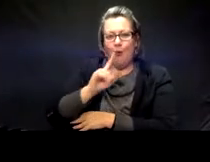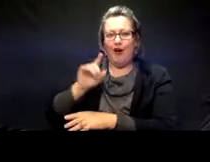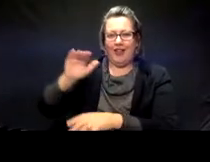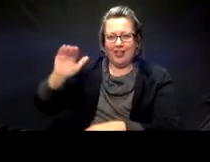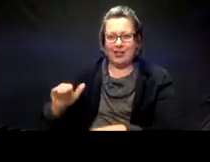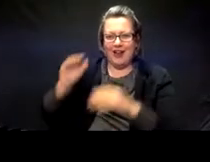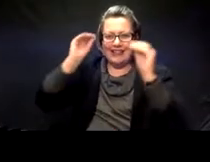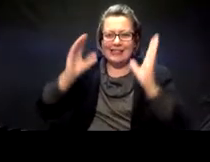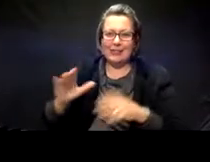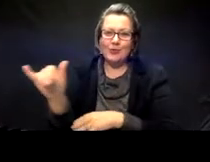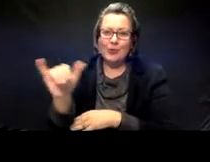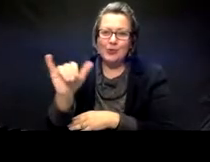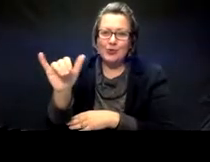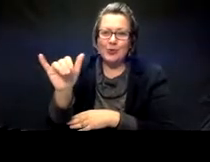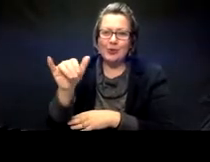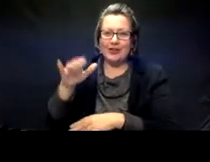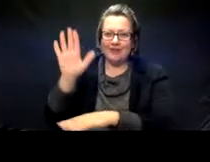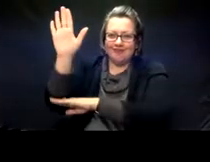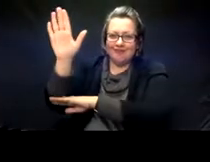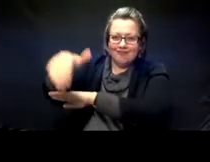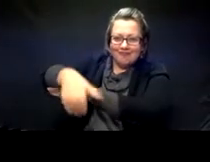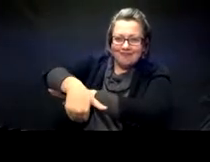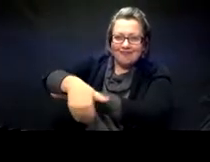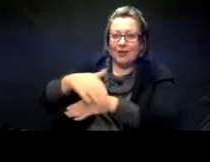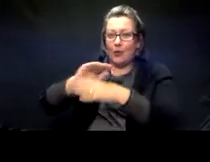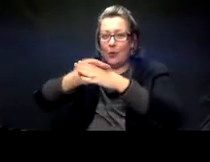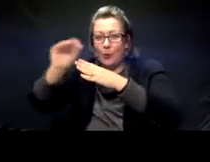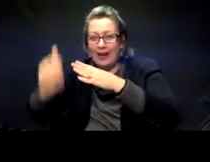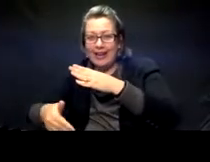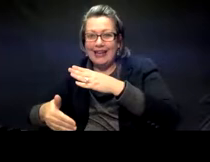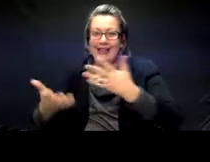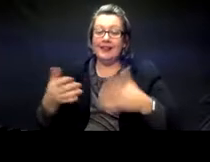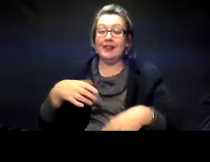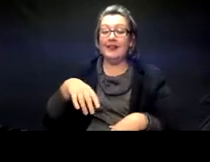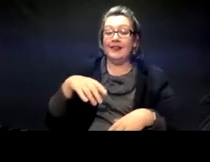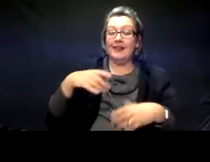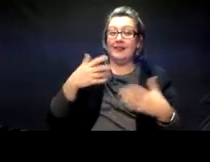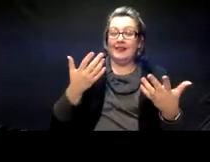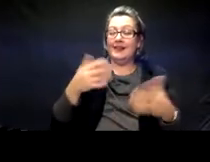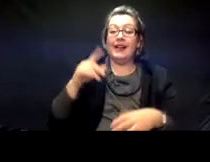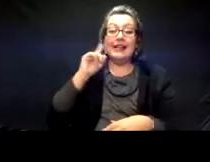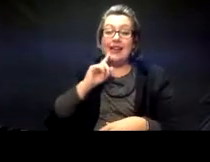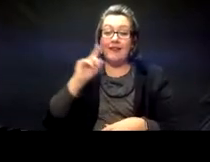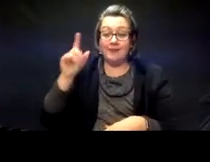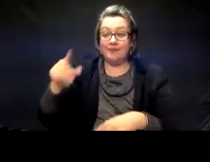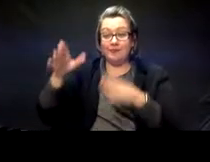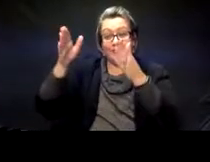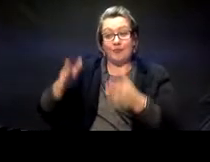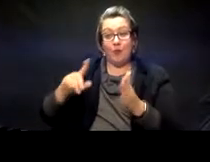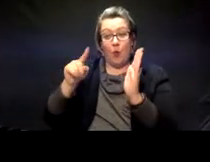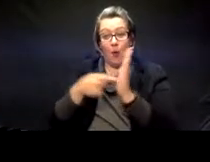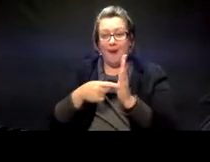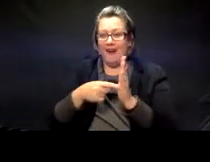once you've seen it, you're next, because you're the child's teacher too. You know, over on the nights and weekends, it's you.